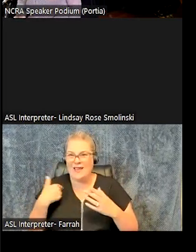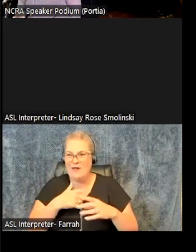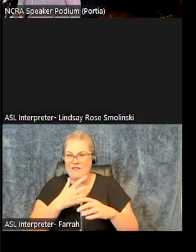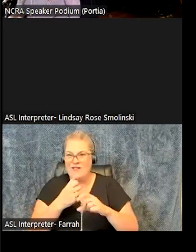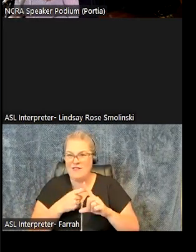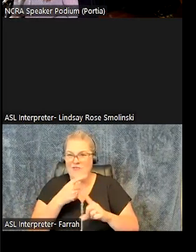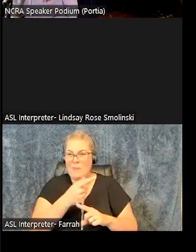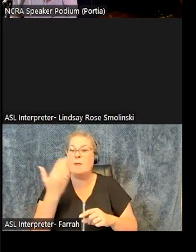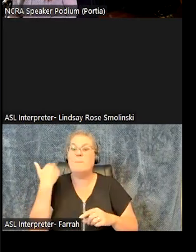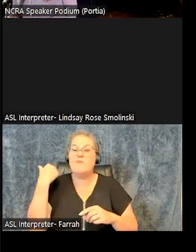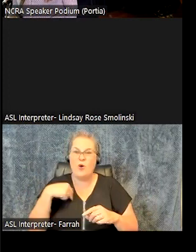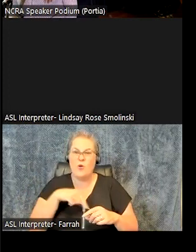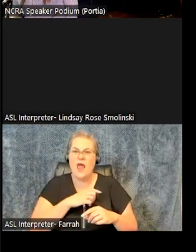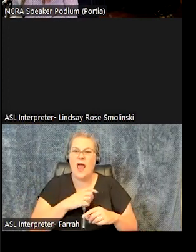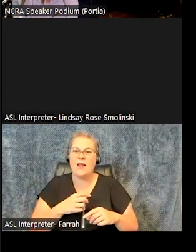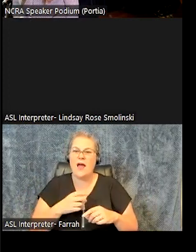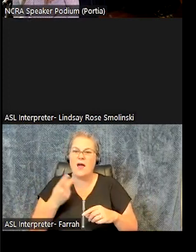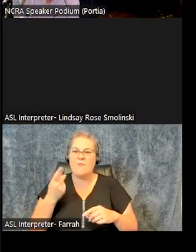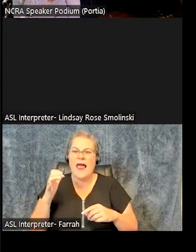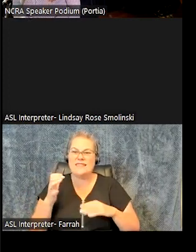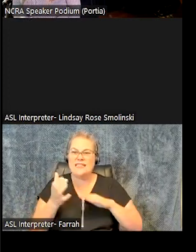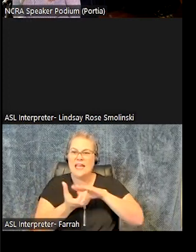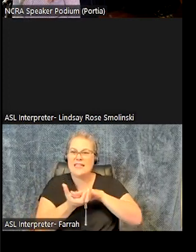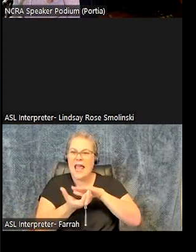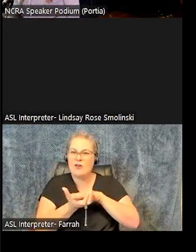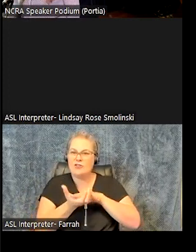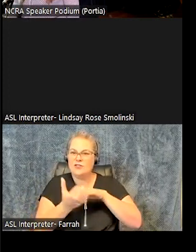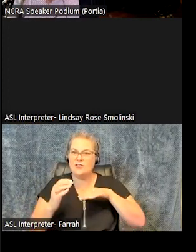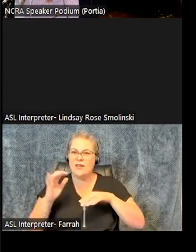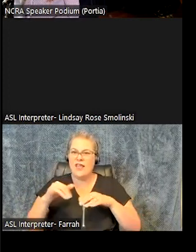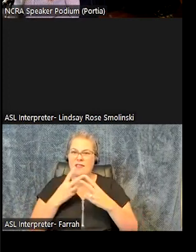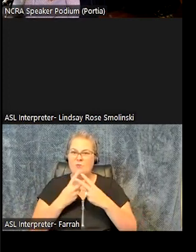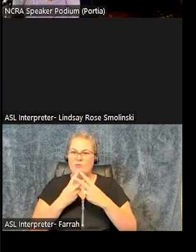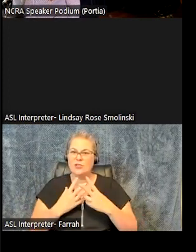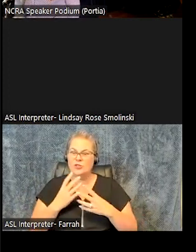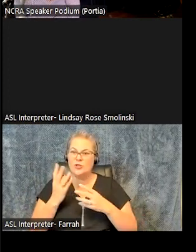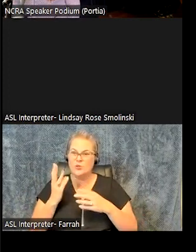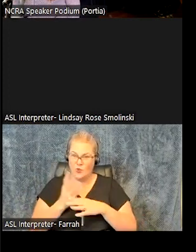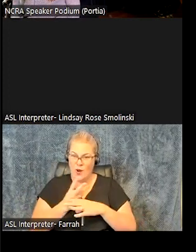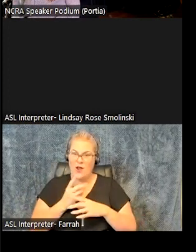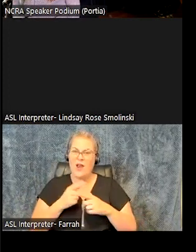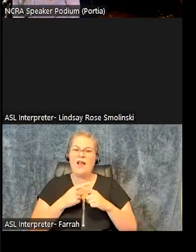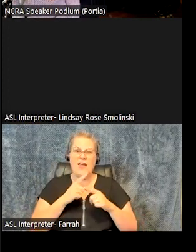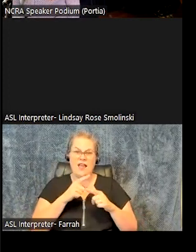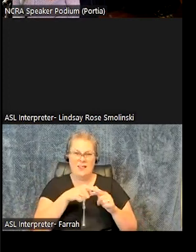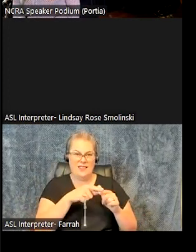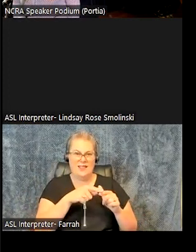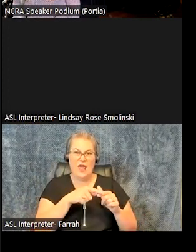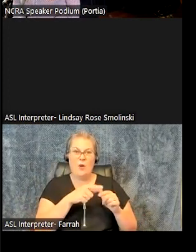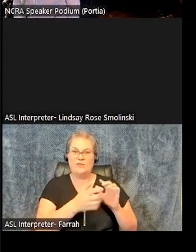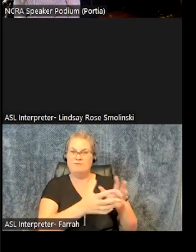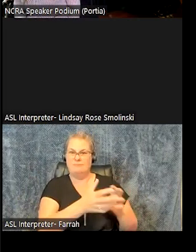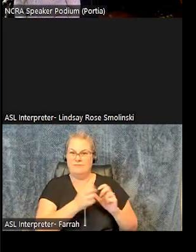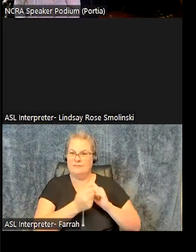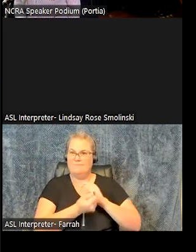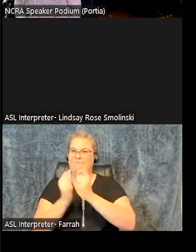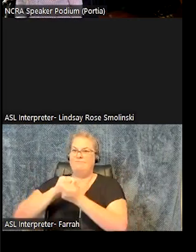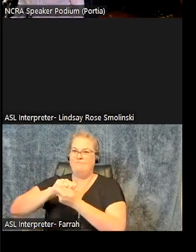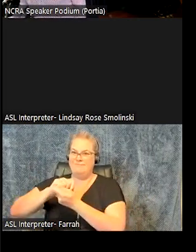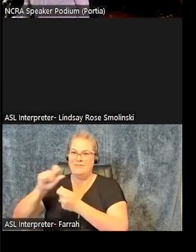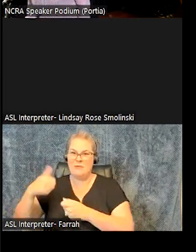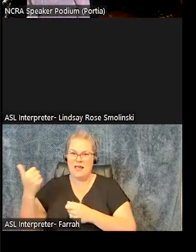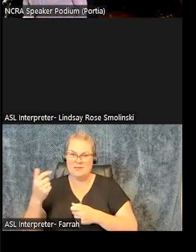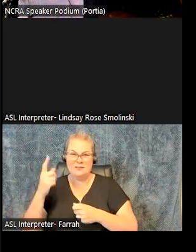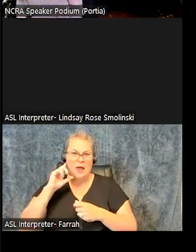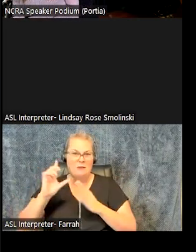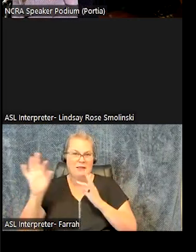plastic sandals that the inmates wear, and those have been turned into a product that I'll get to later in the presentation. We